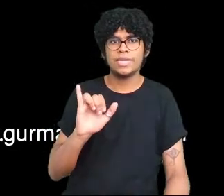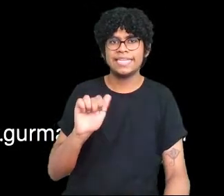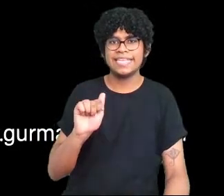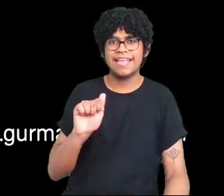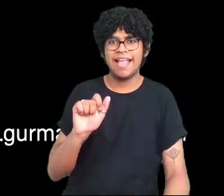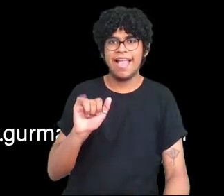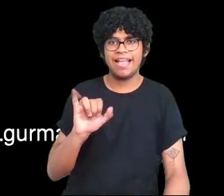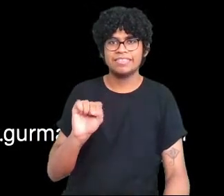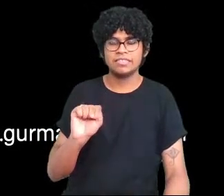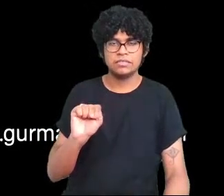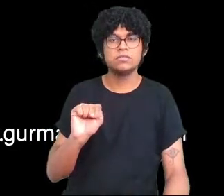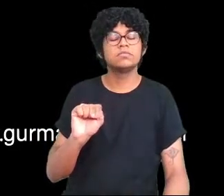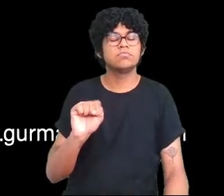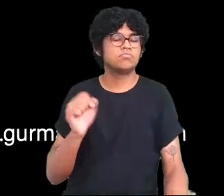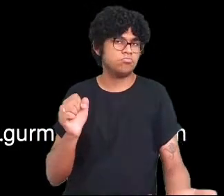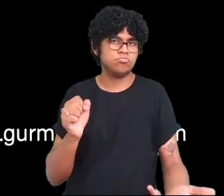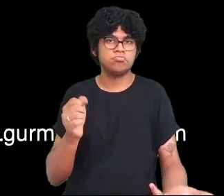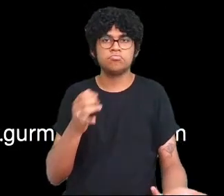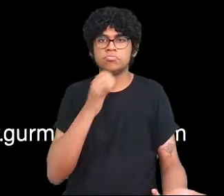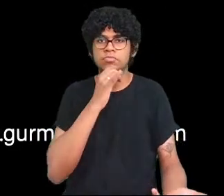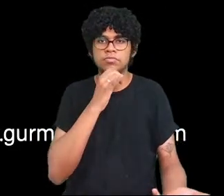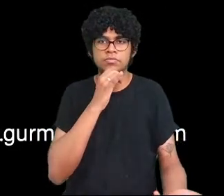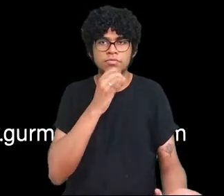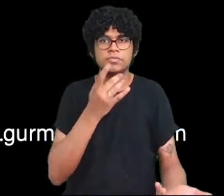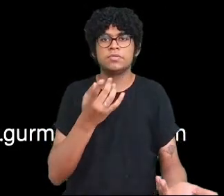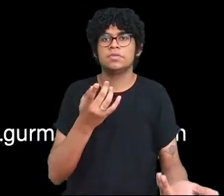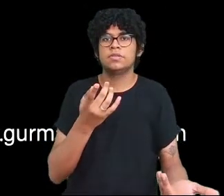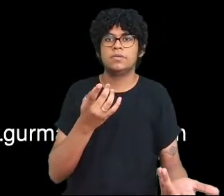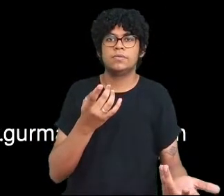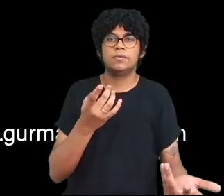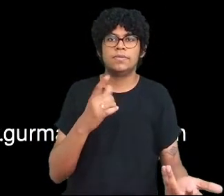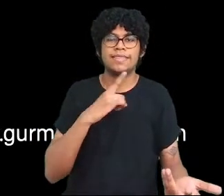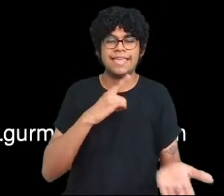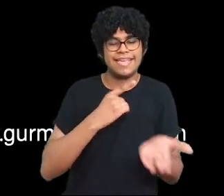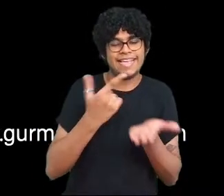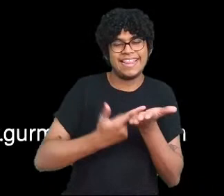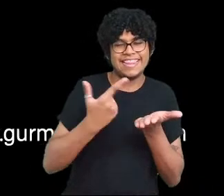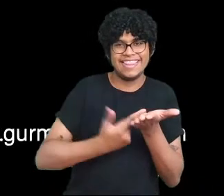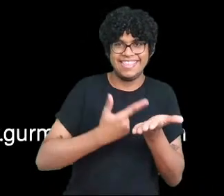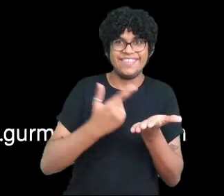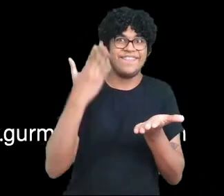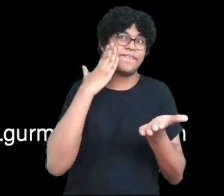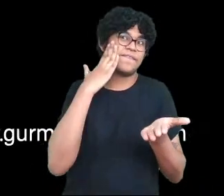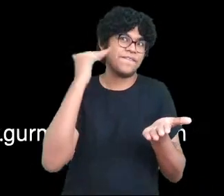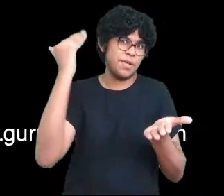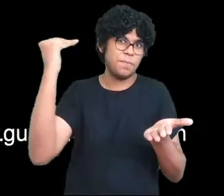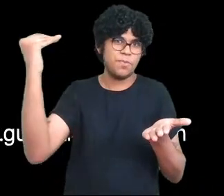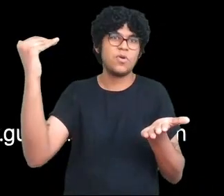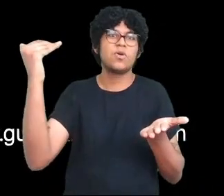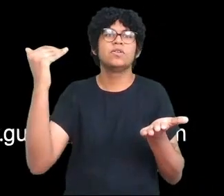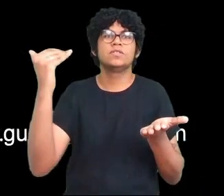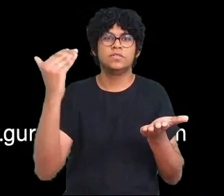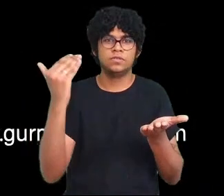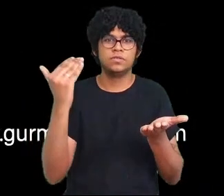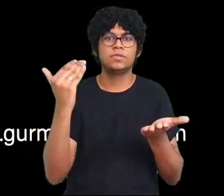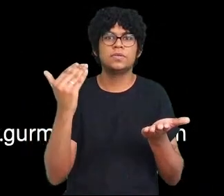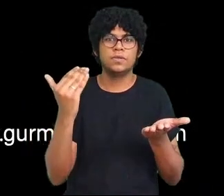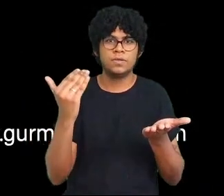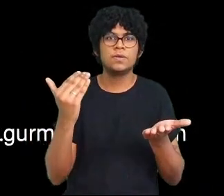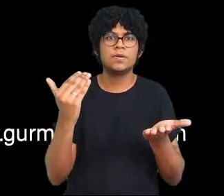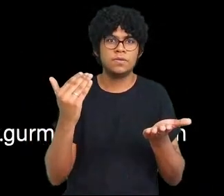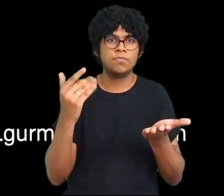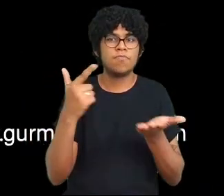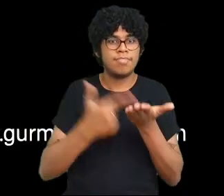who has a very popular book called Full Stack D3 and Data Viz, Cedric Schroer, whose focuses